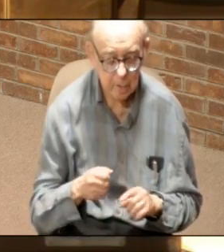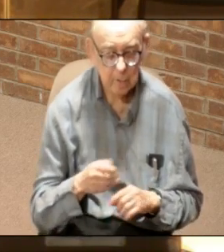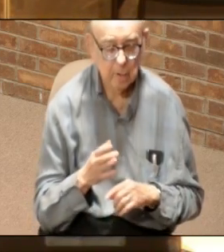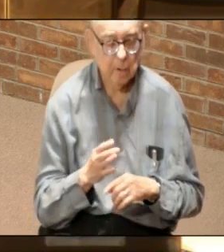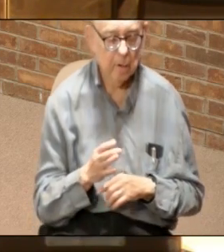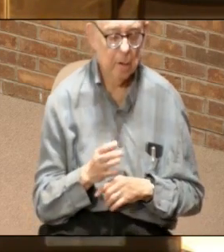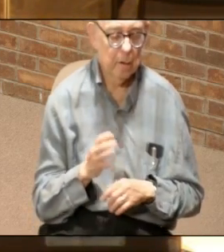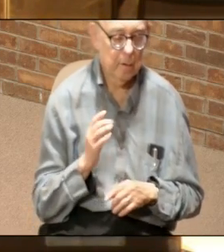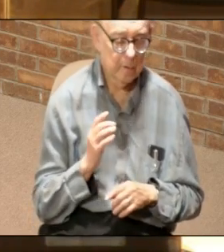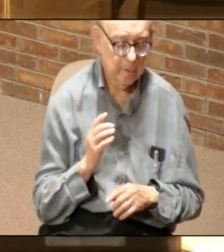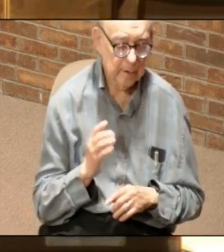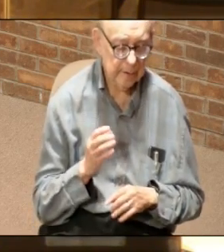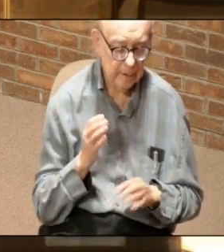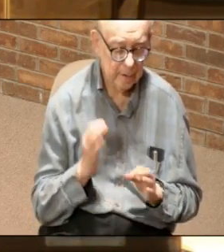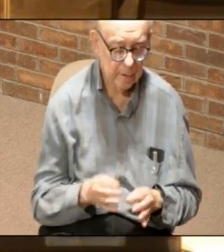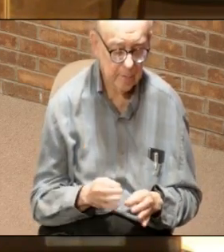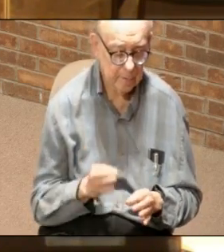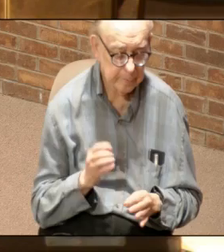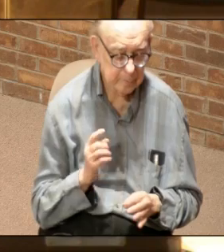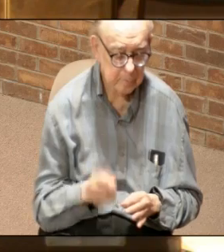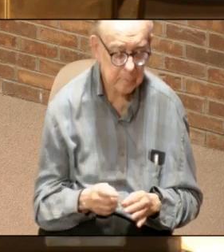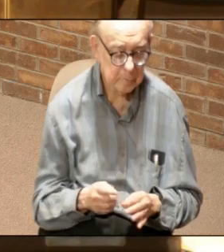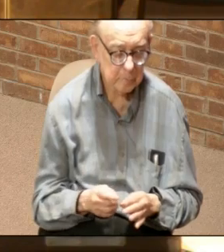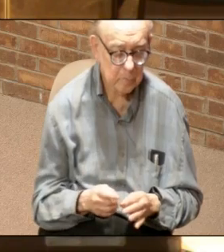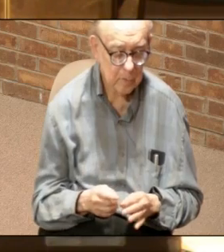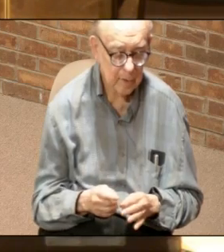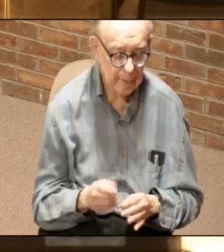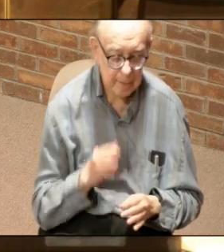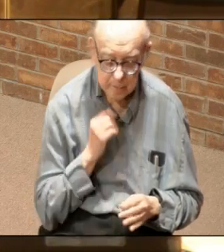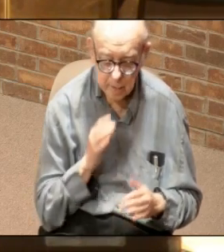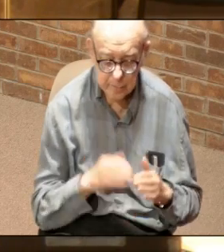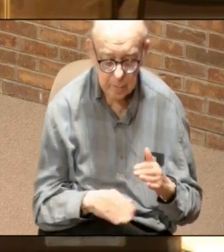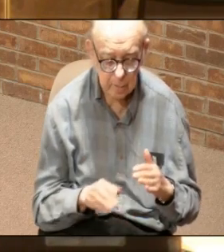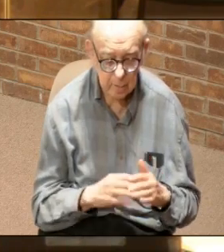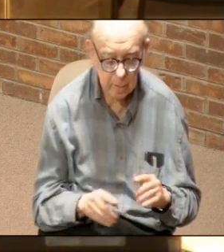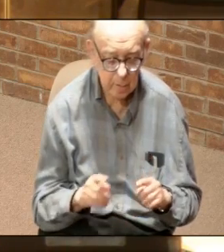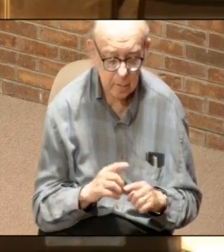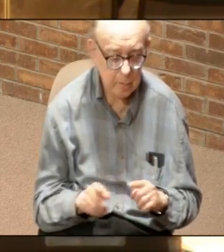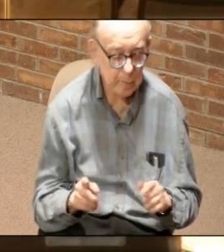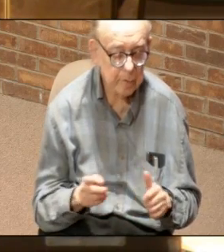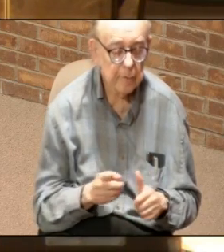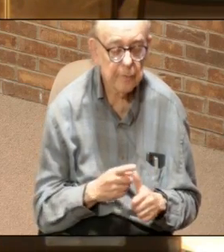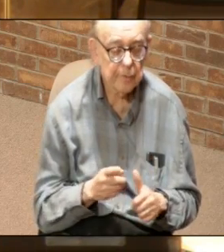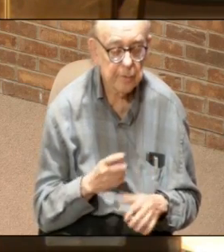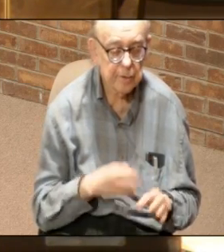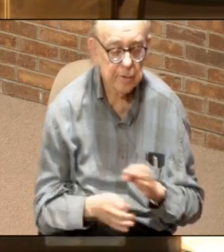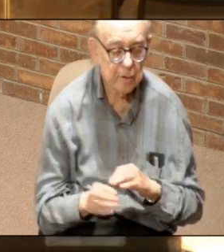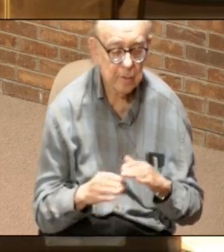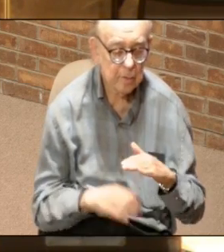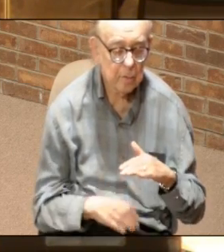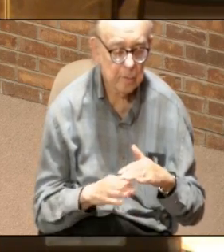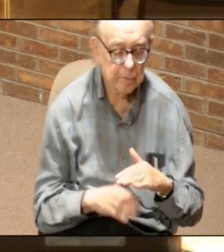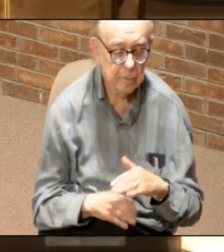God deems you not the lowest, but the first.